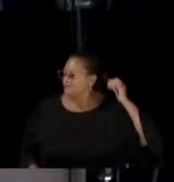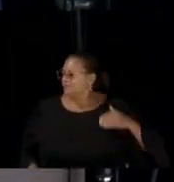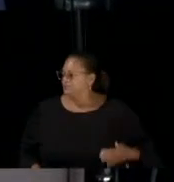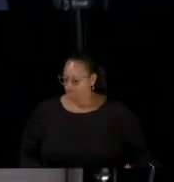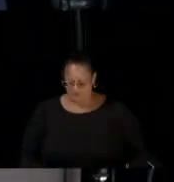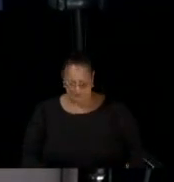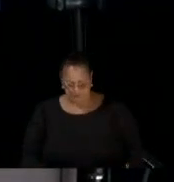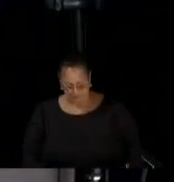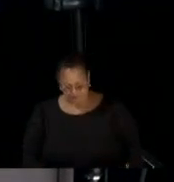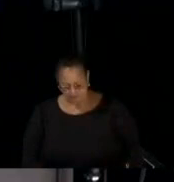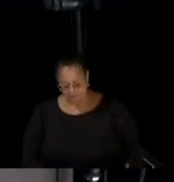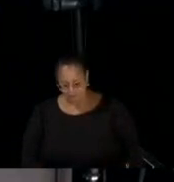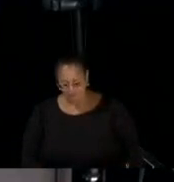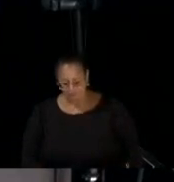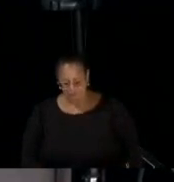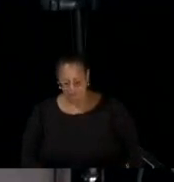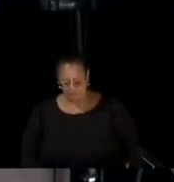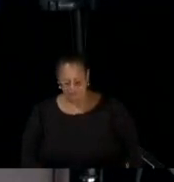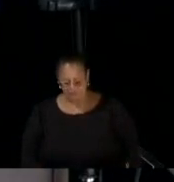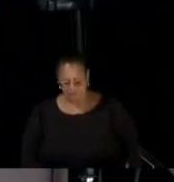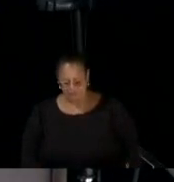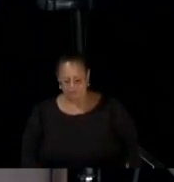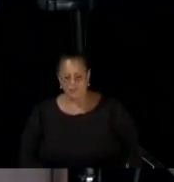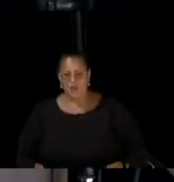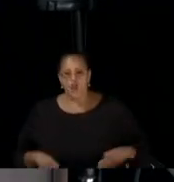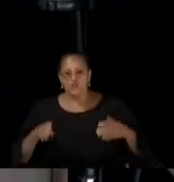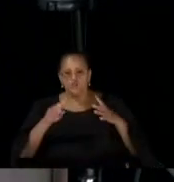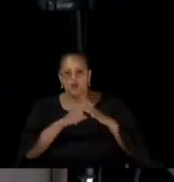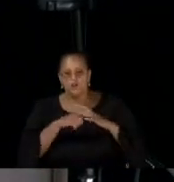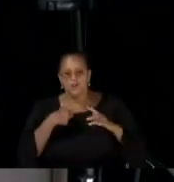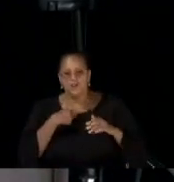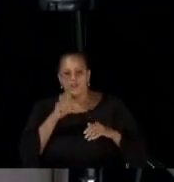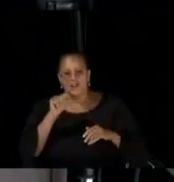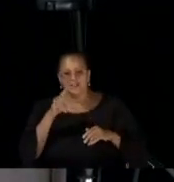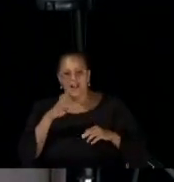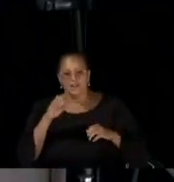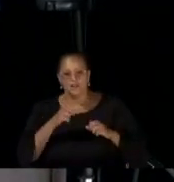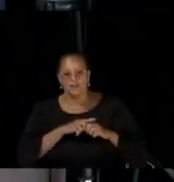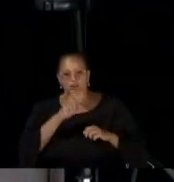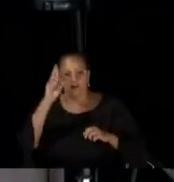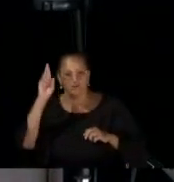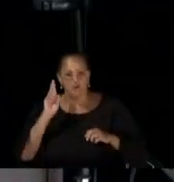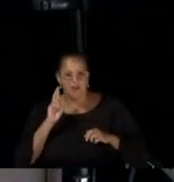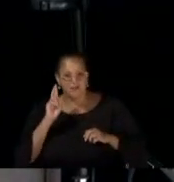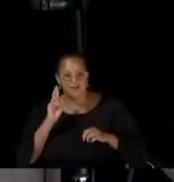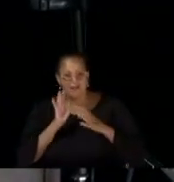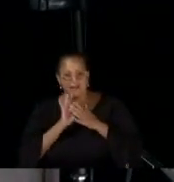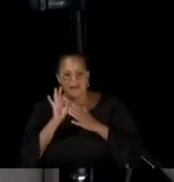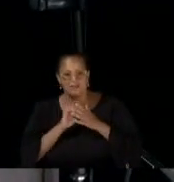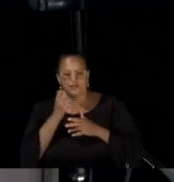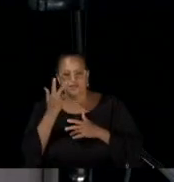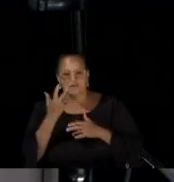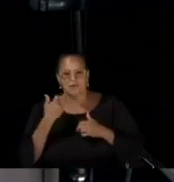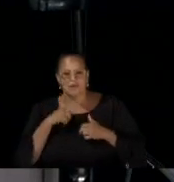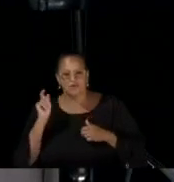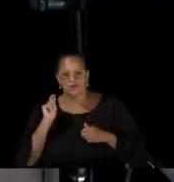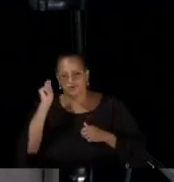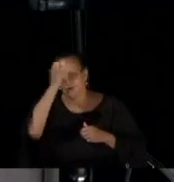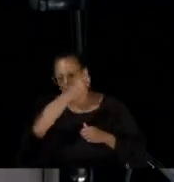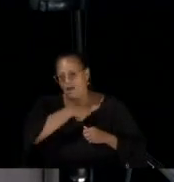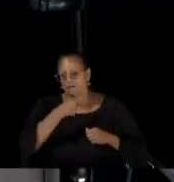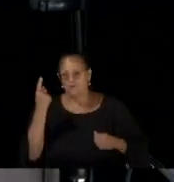Okay. Should I start? Start with your tassel on the right, and on the count of three, we will turn it to the left.